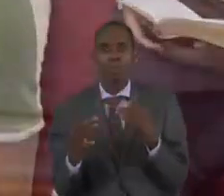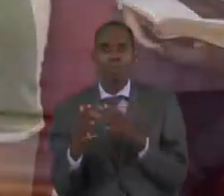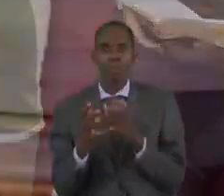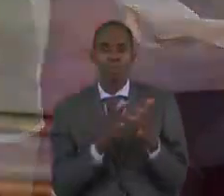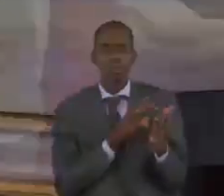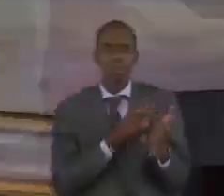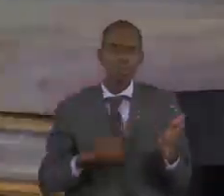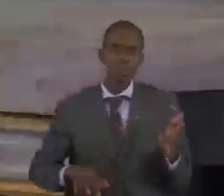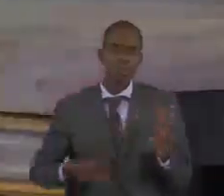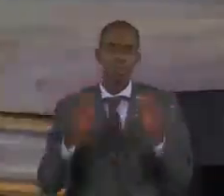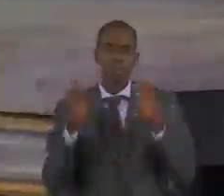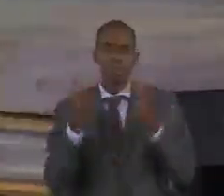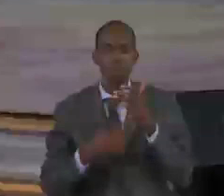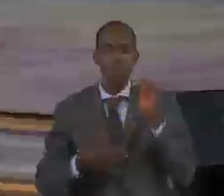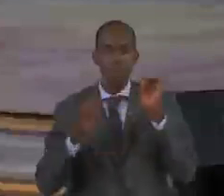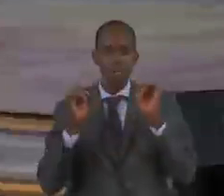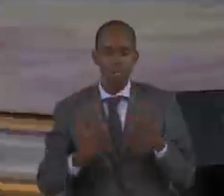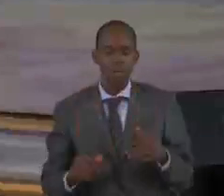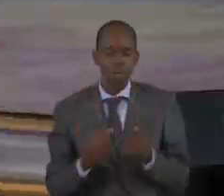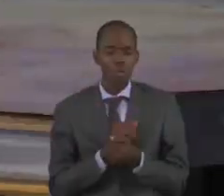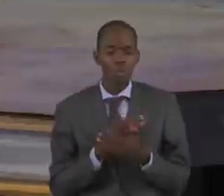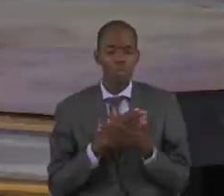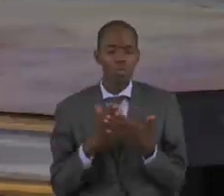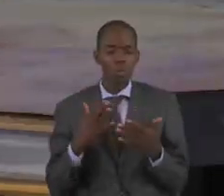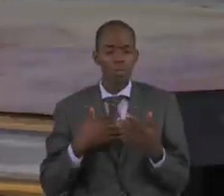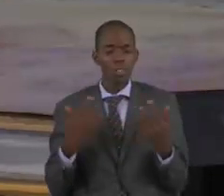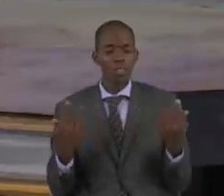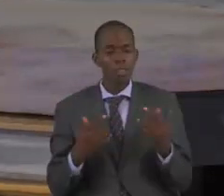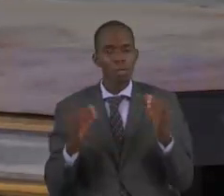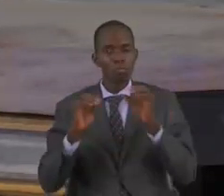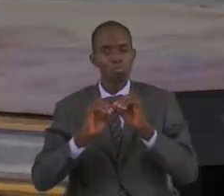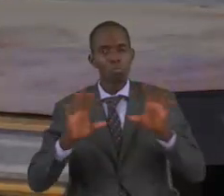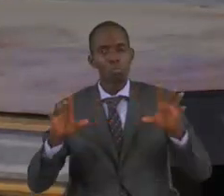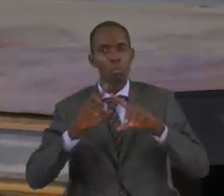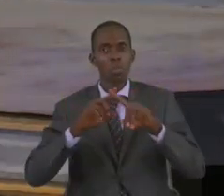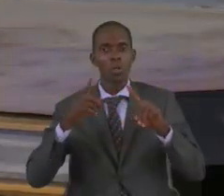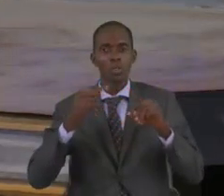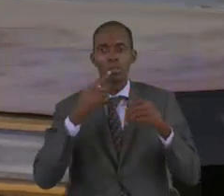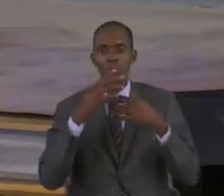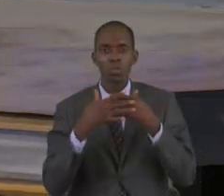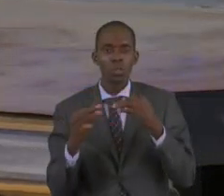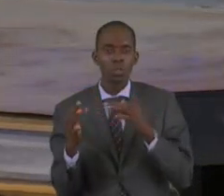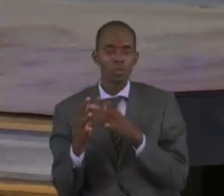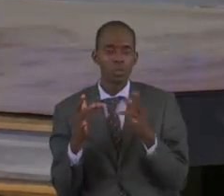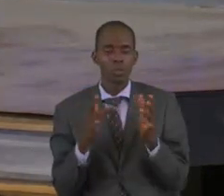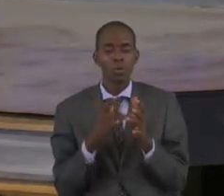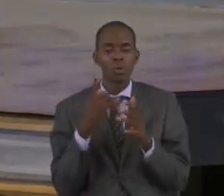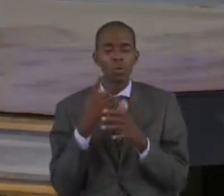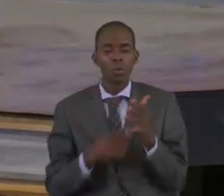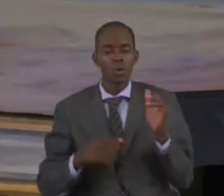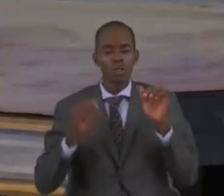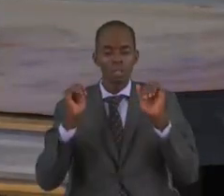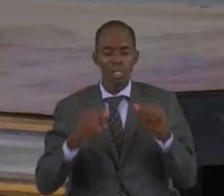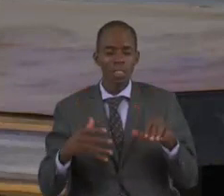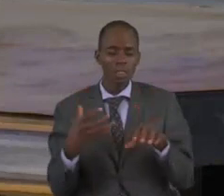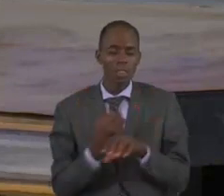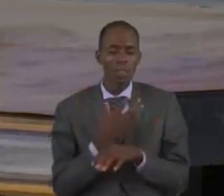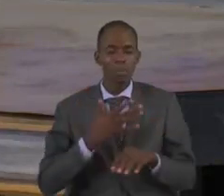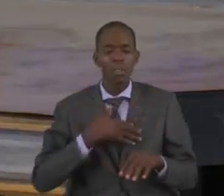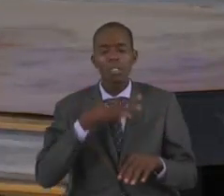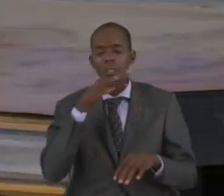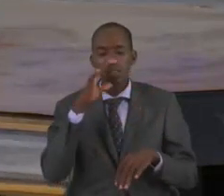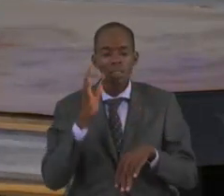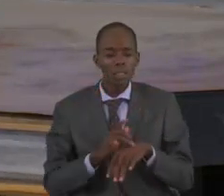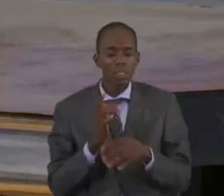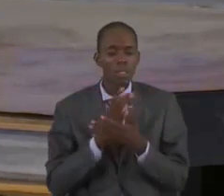wash away my sin? Nothing but the blood of Jesus. What can take the stain away?